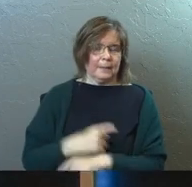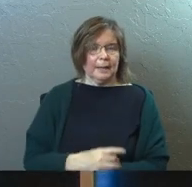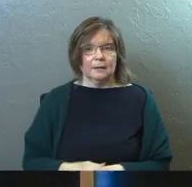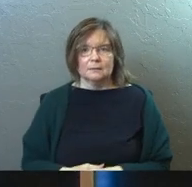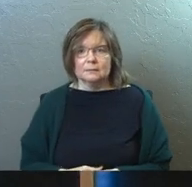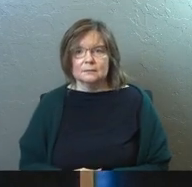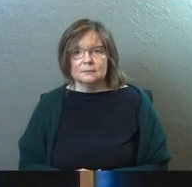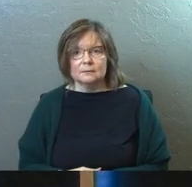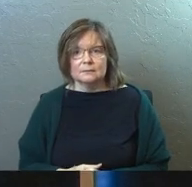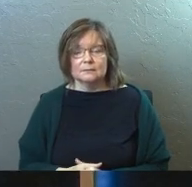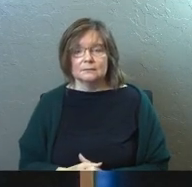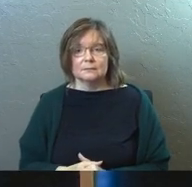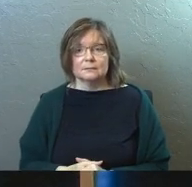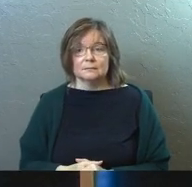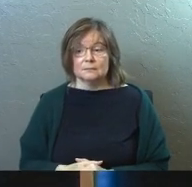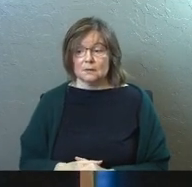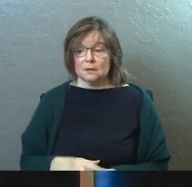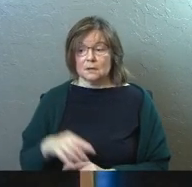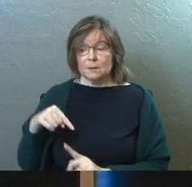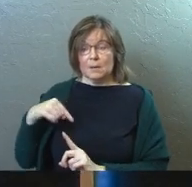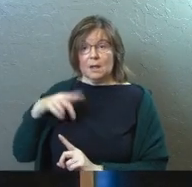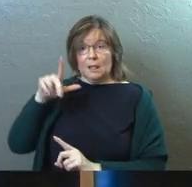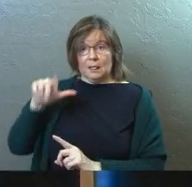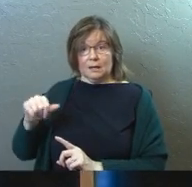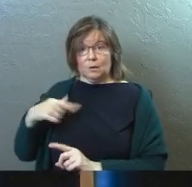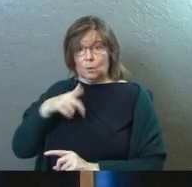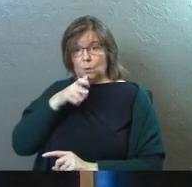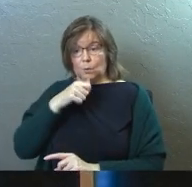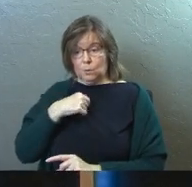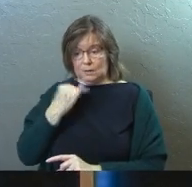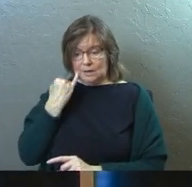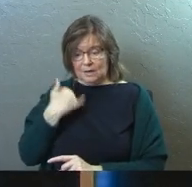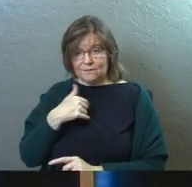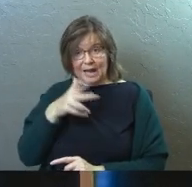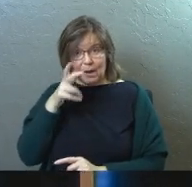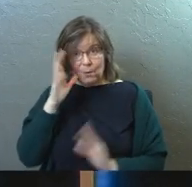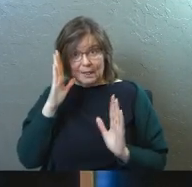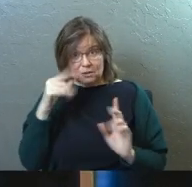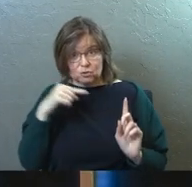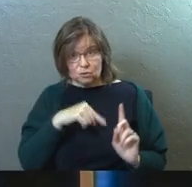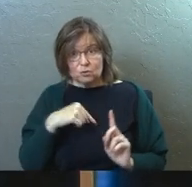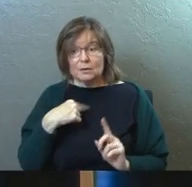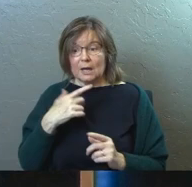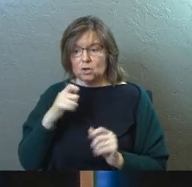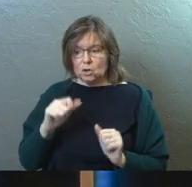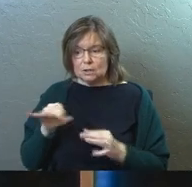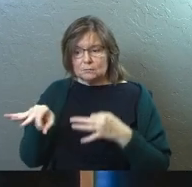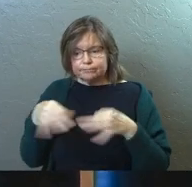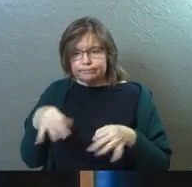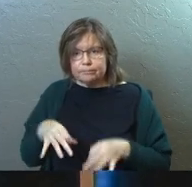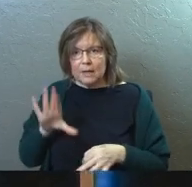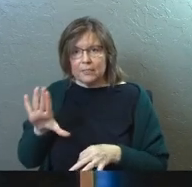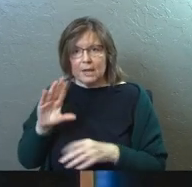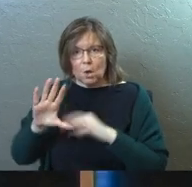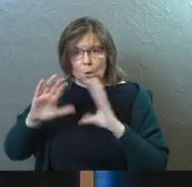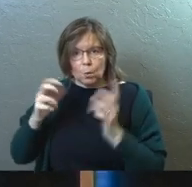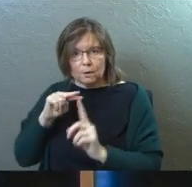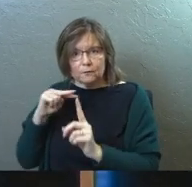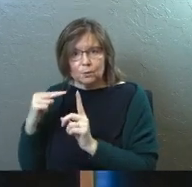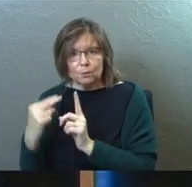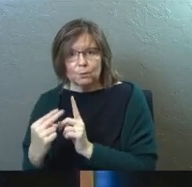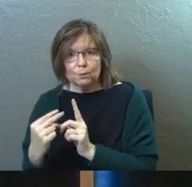complicated. But she's the one, if I would listen to her, that could explain their